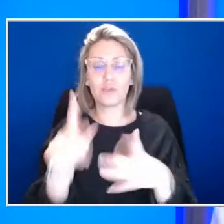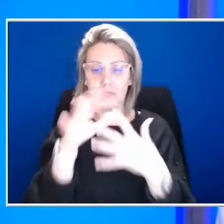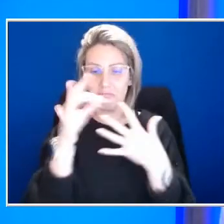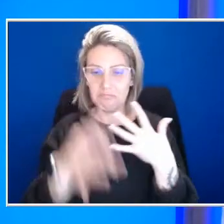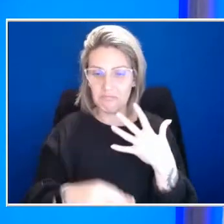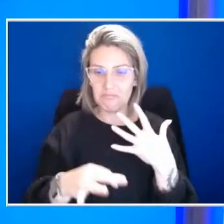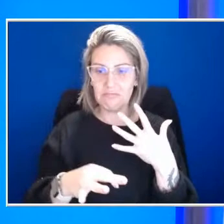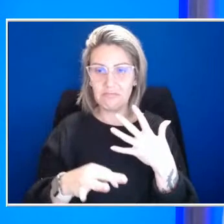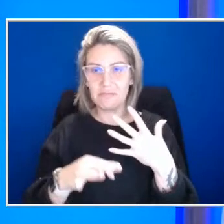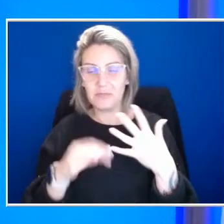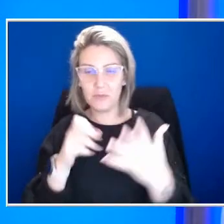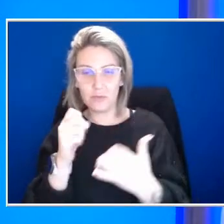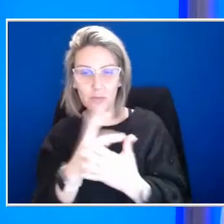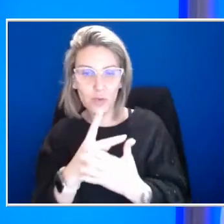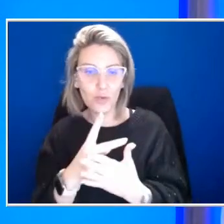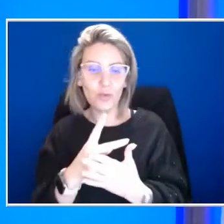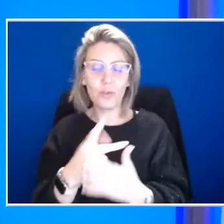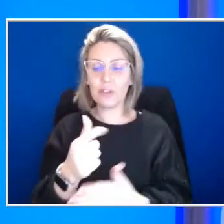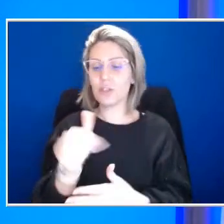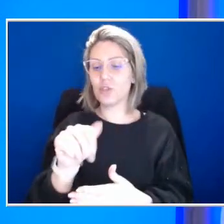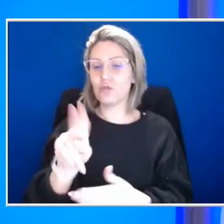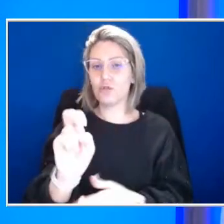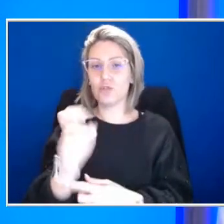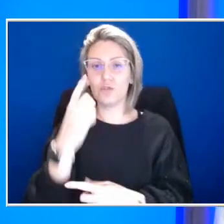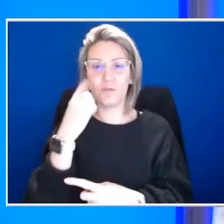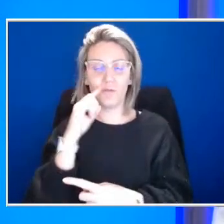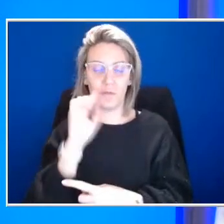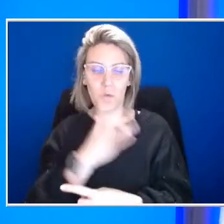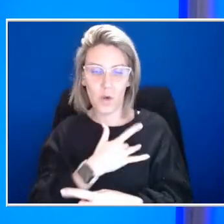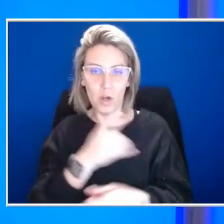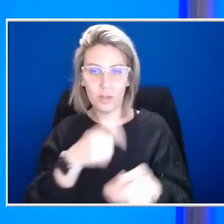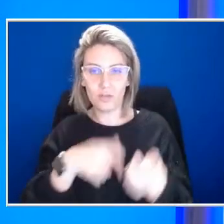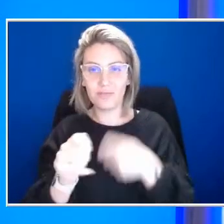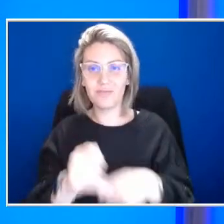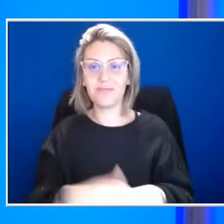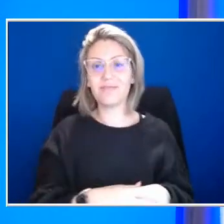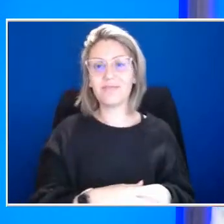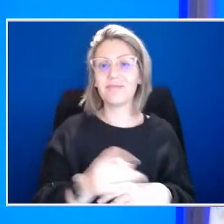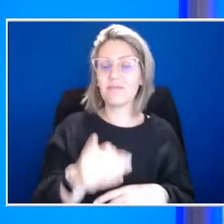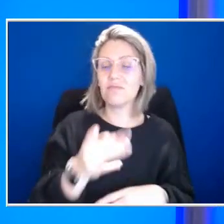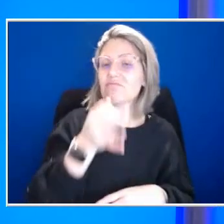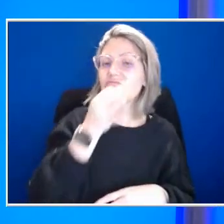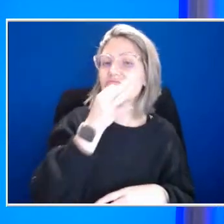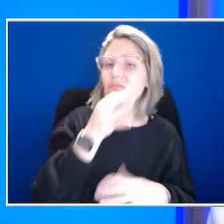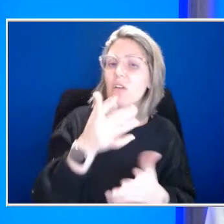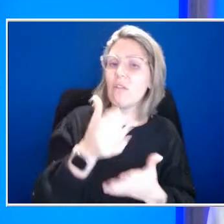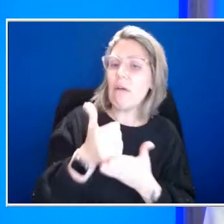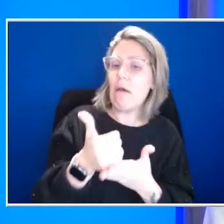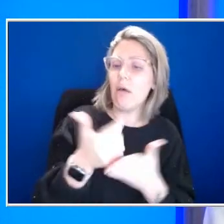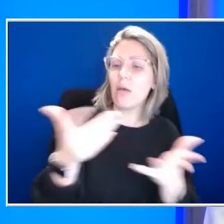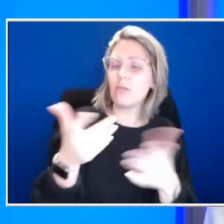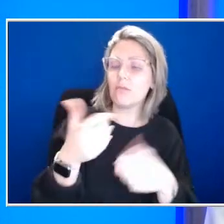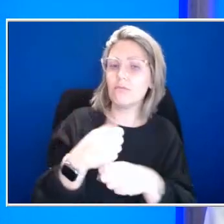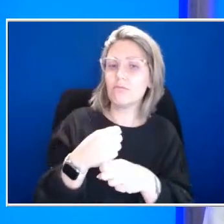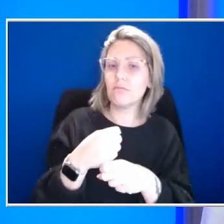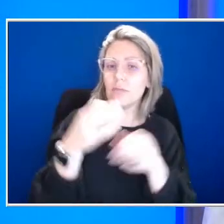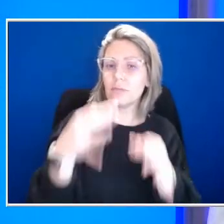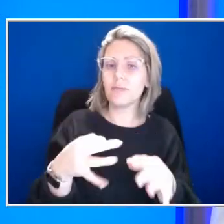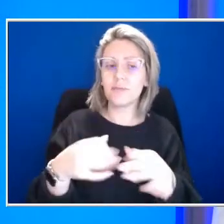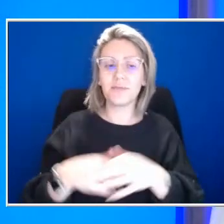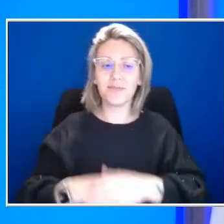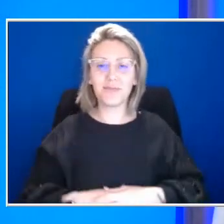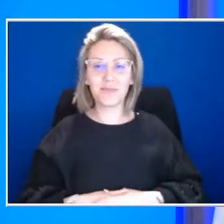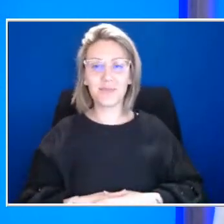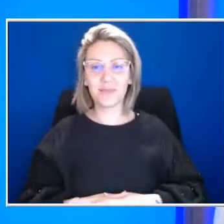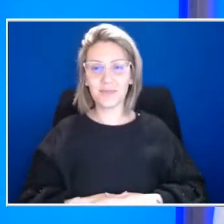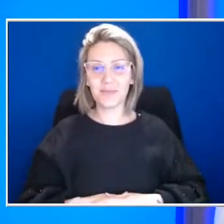for heart transplant. And his expertise helped us make decision. And we all bring